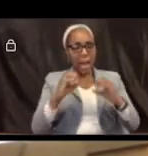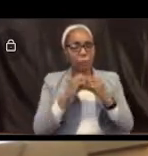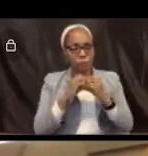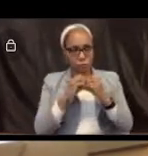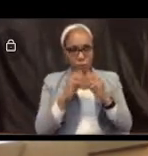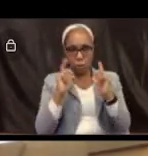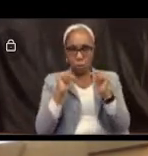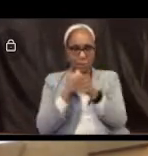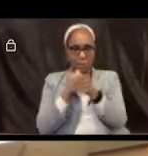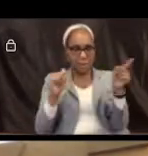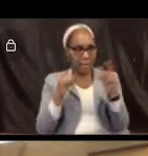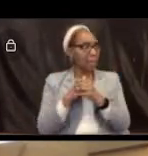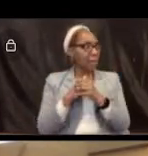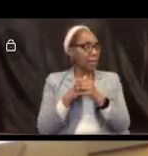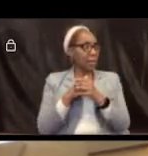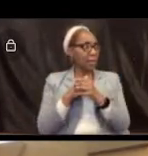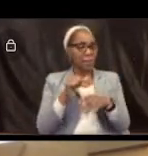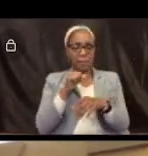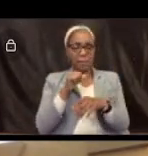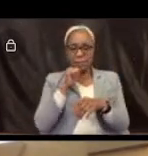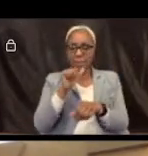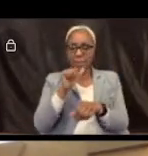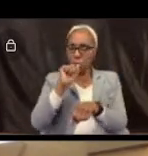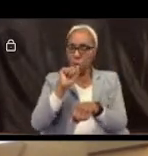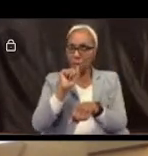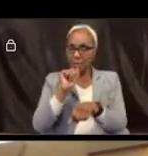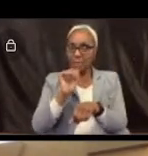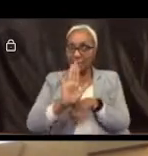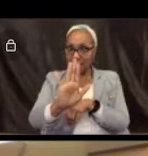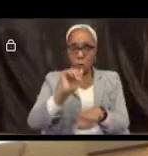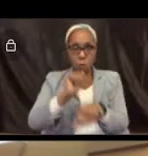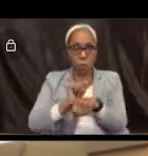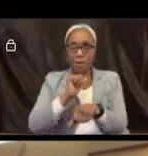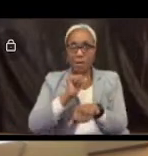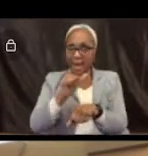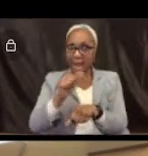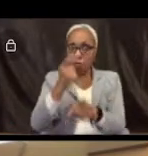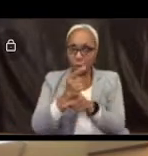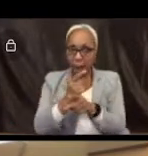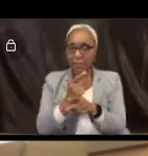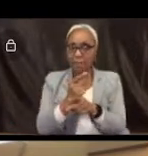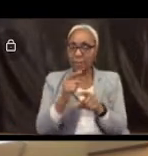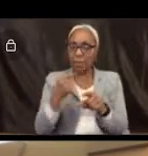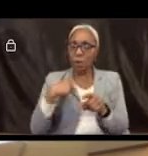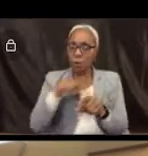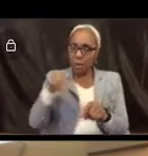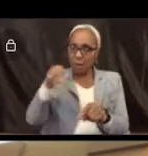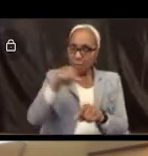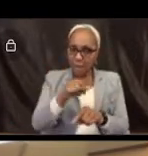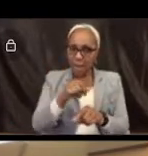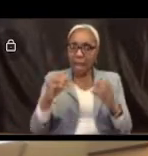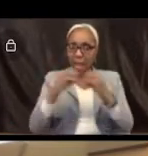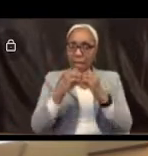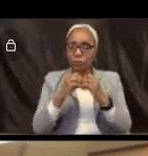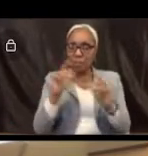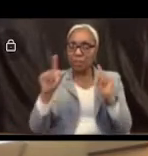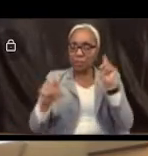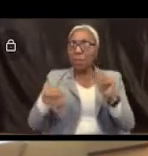they didn't work right. They know that. The people, they know